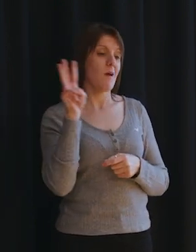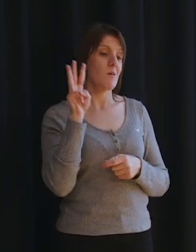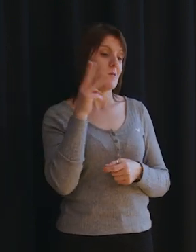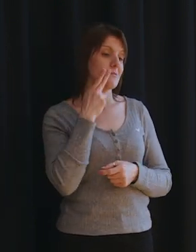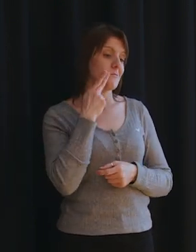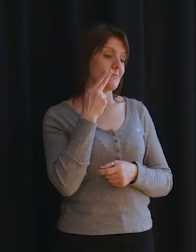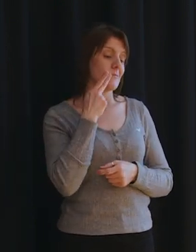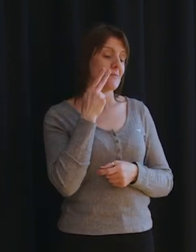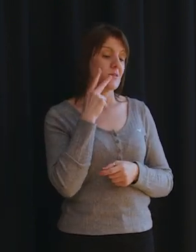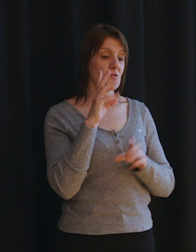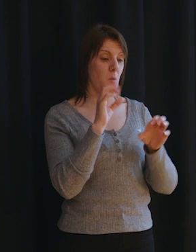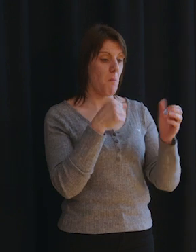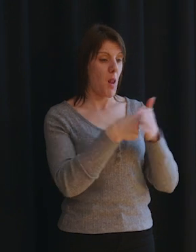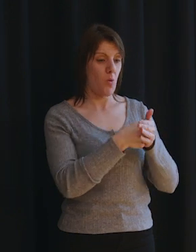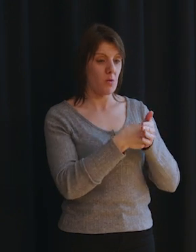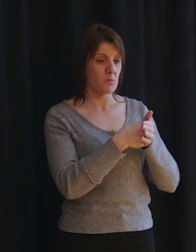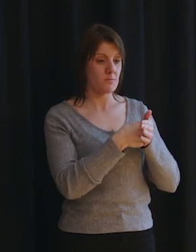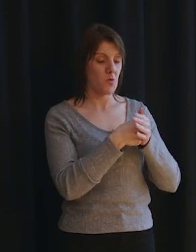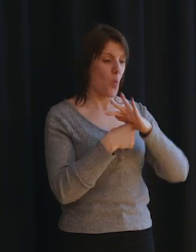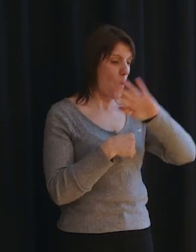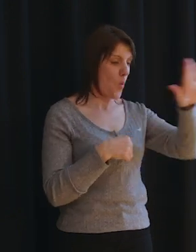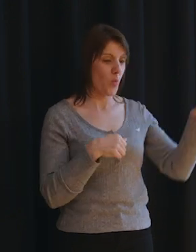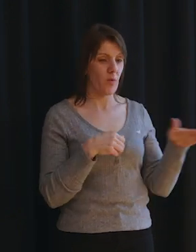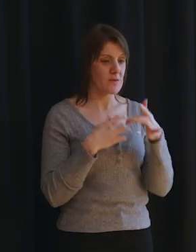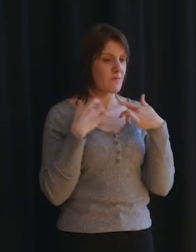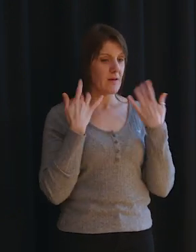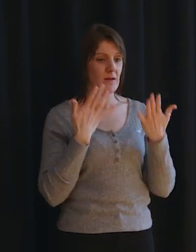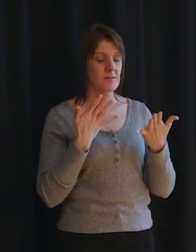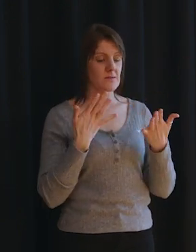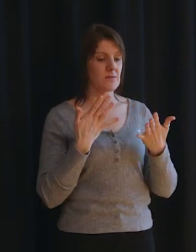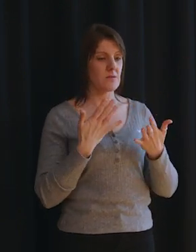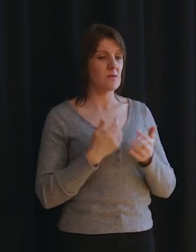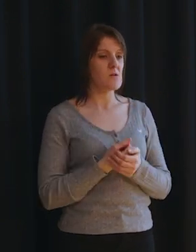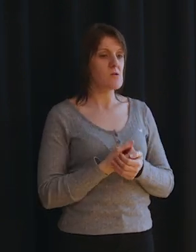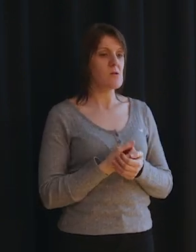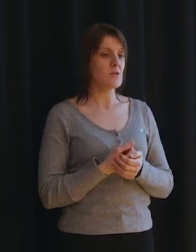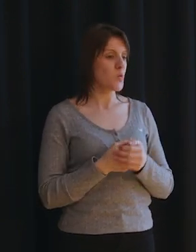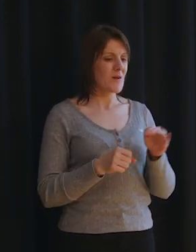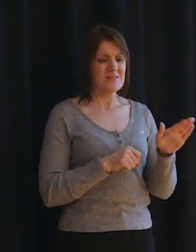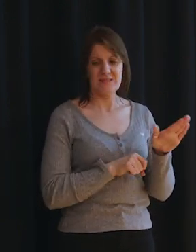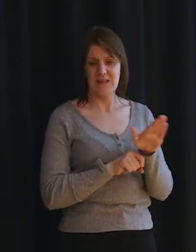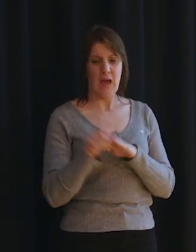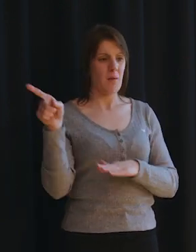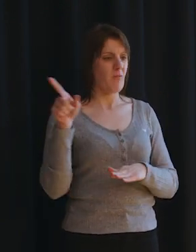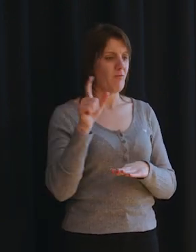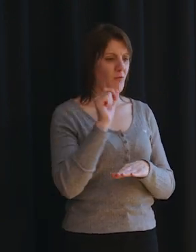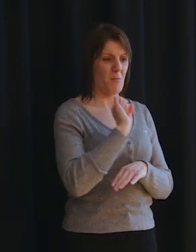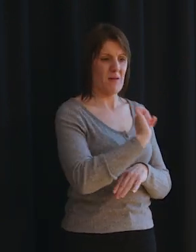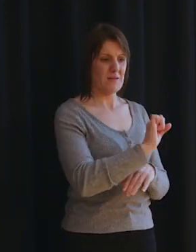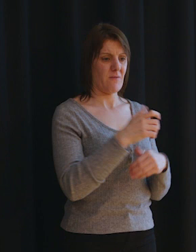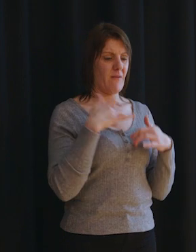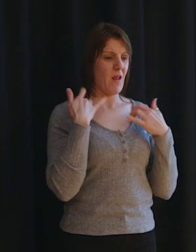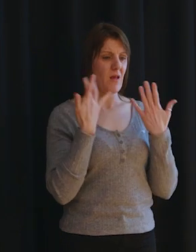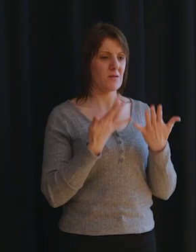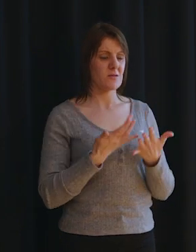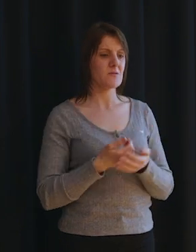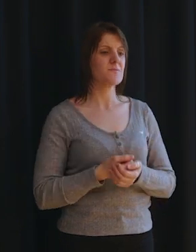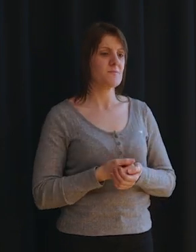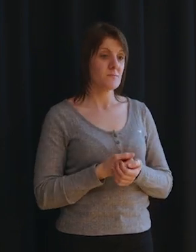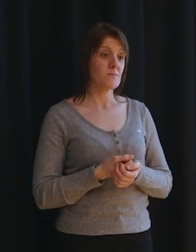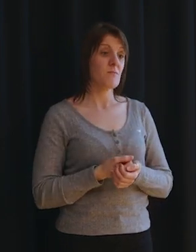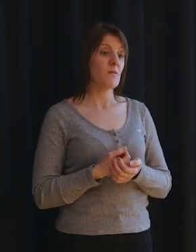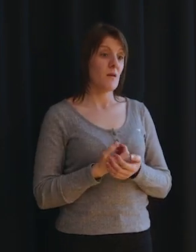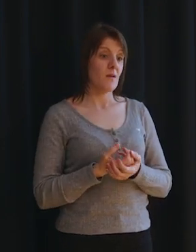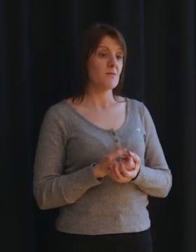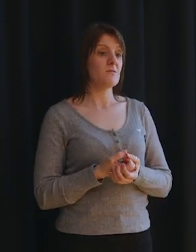this out. So that kind of links to what we were talking about earlier as well. So kind of escaping from those feelings. And